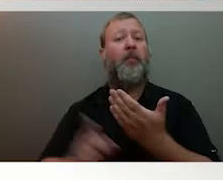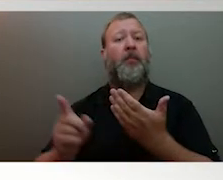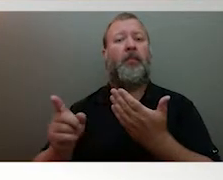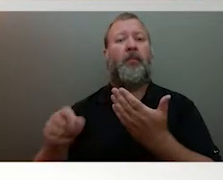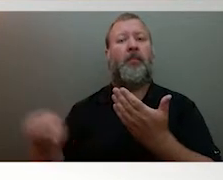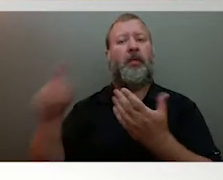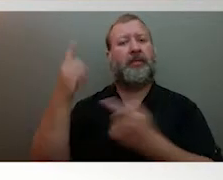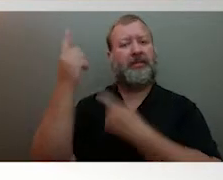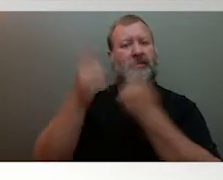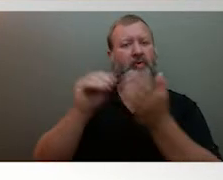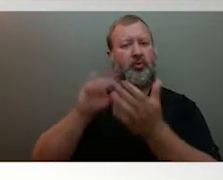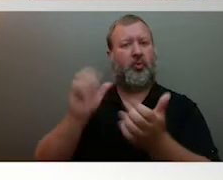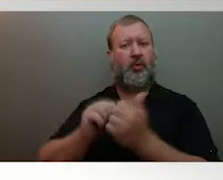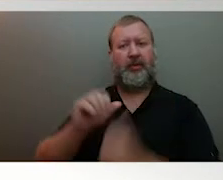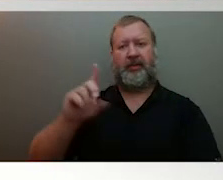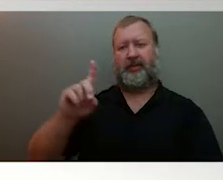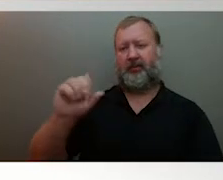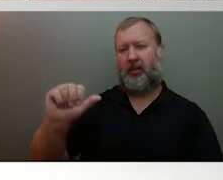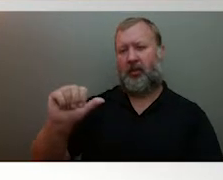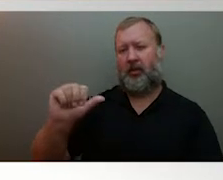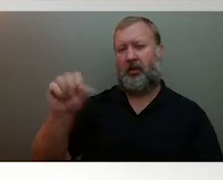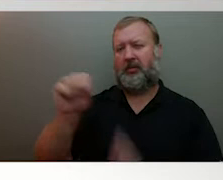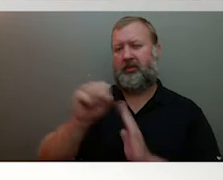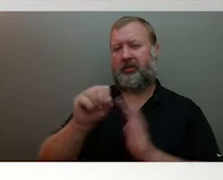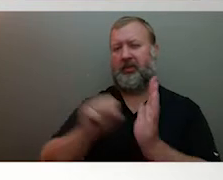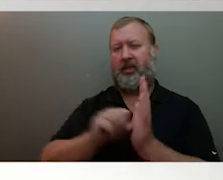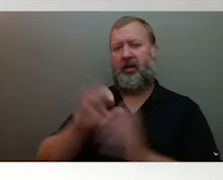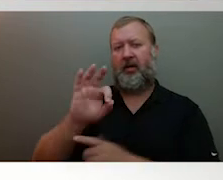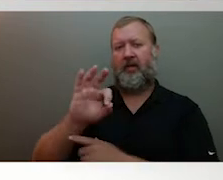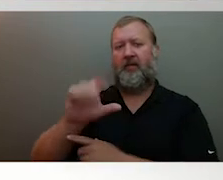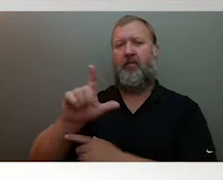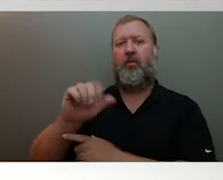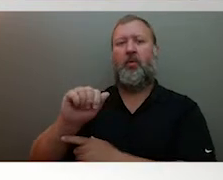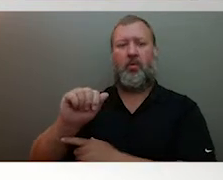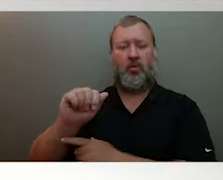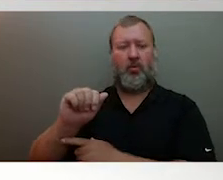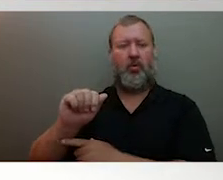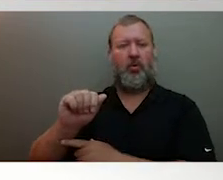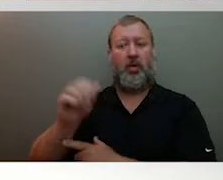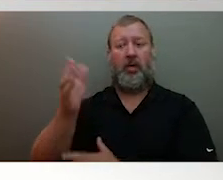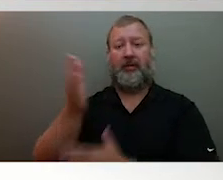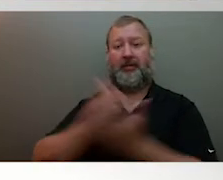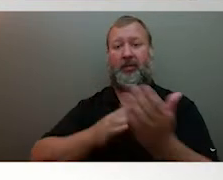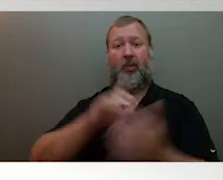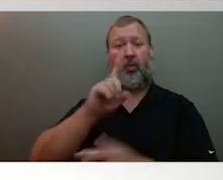are considered students with a disability in the state of Florida, in accordance with Section